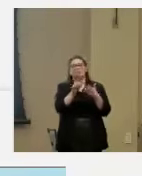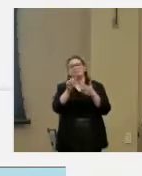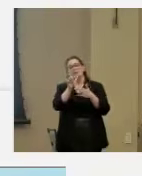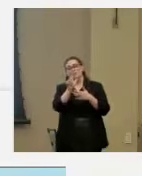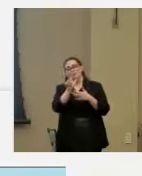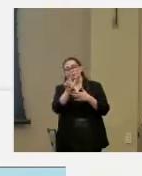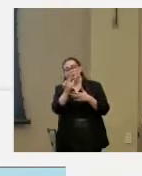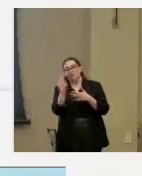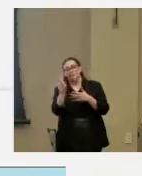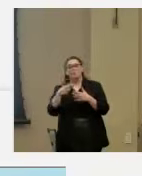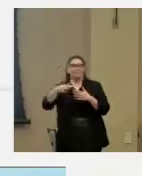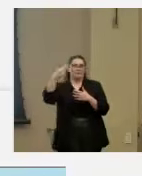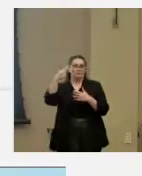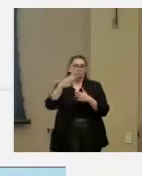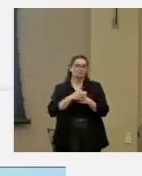grade.